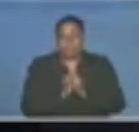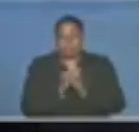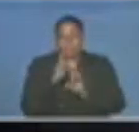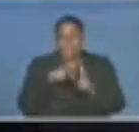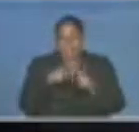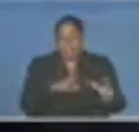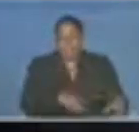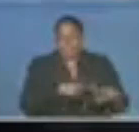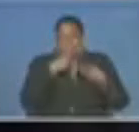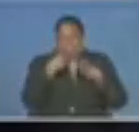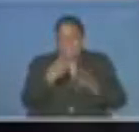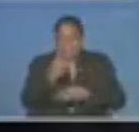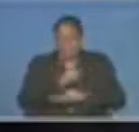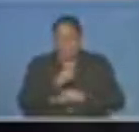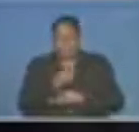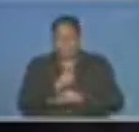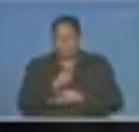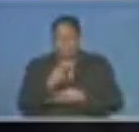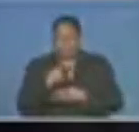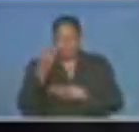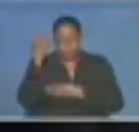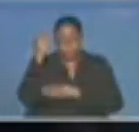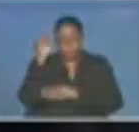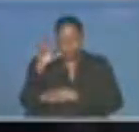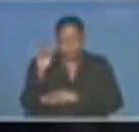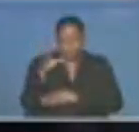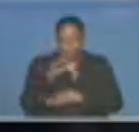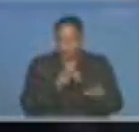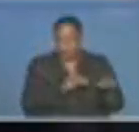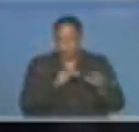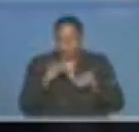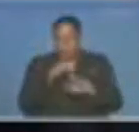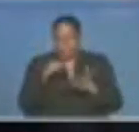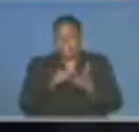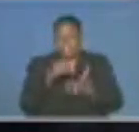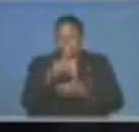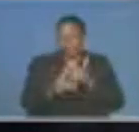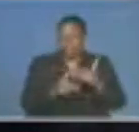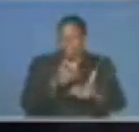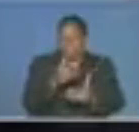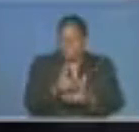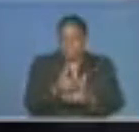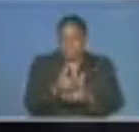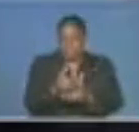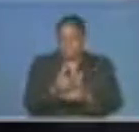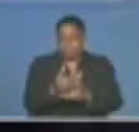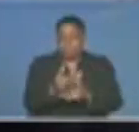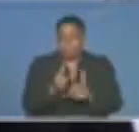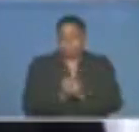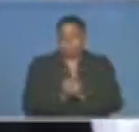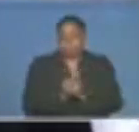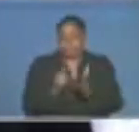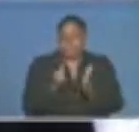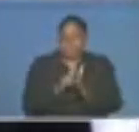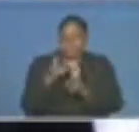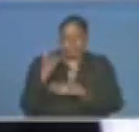dedicate ourselves to having a sense of urgency in moving this process forward. It is amazing